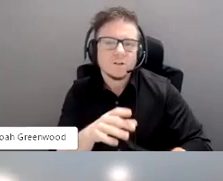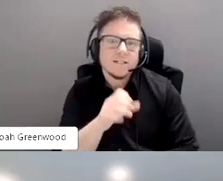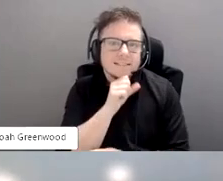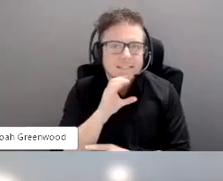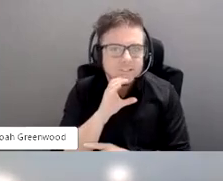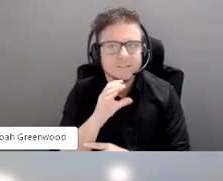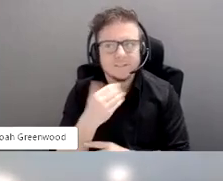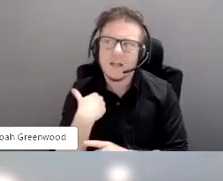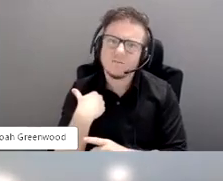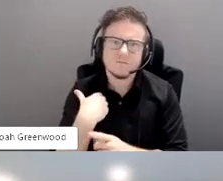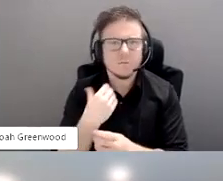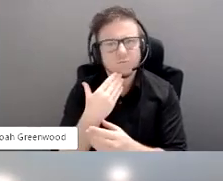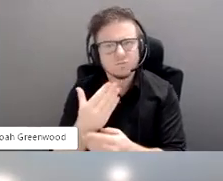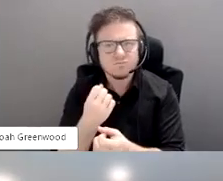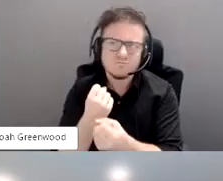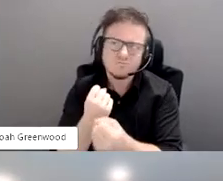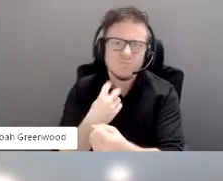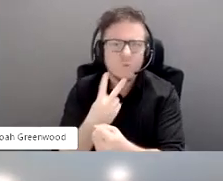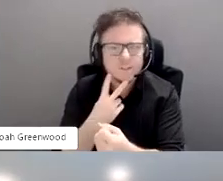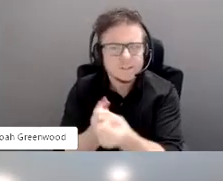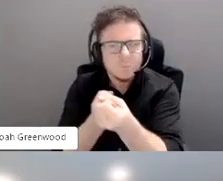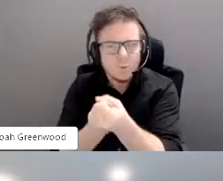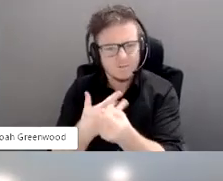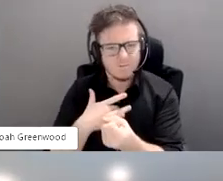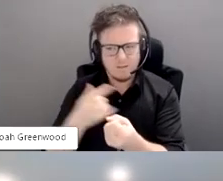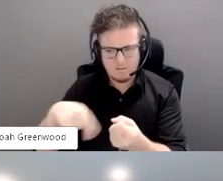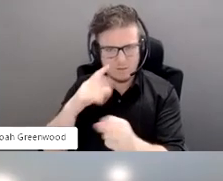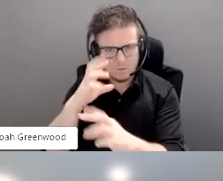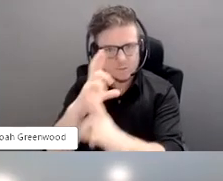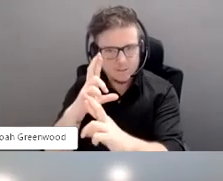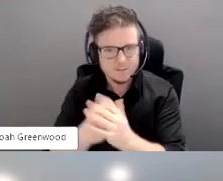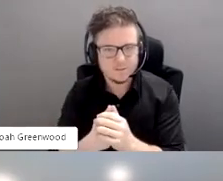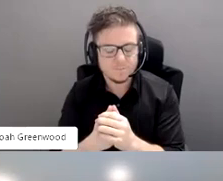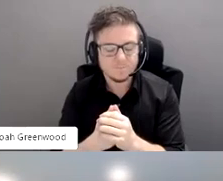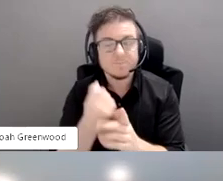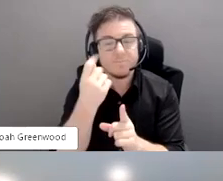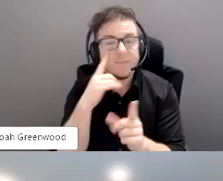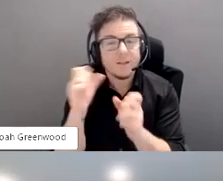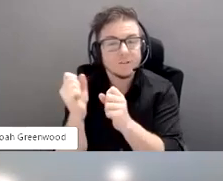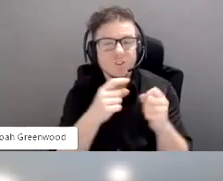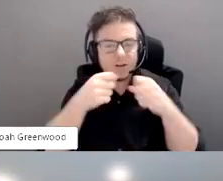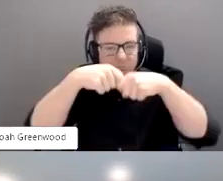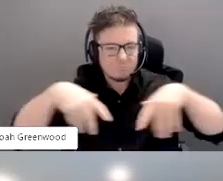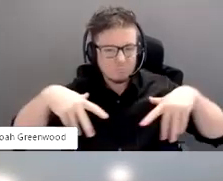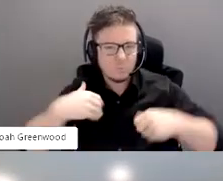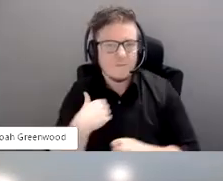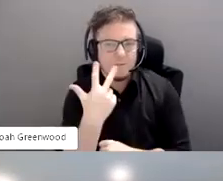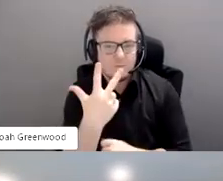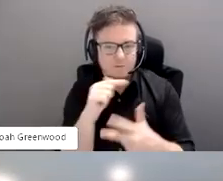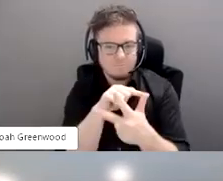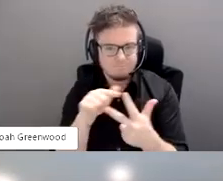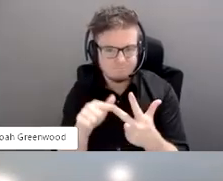voice, feel safe and respected. Now, under that strategy, we work under 3 main pillars of